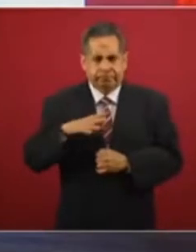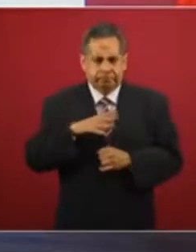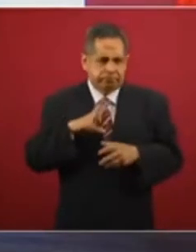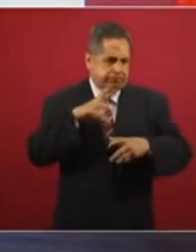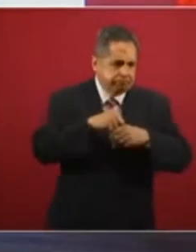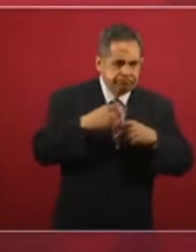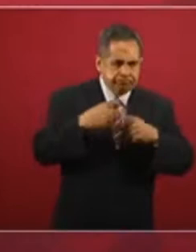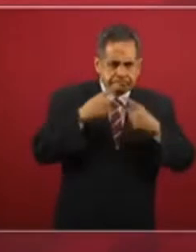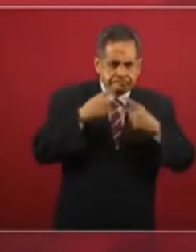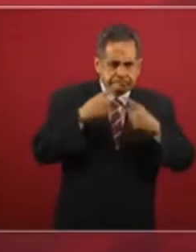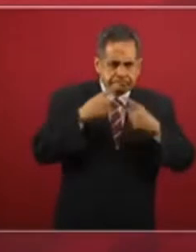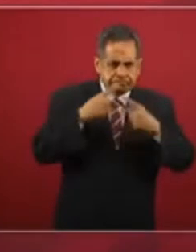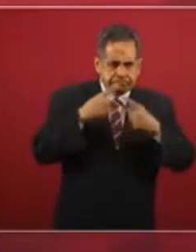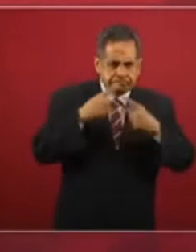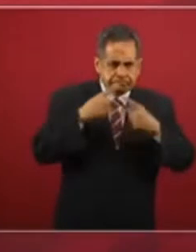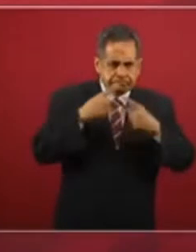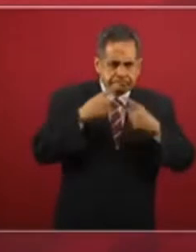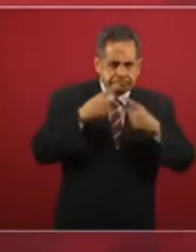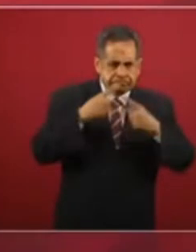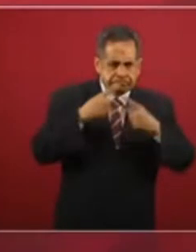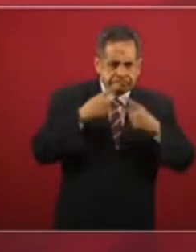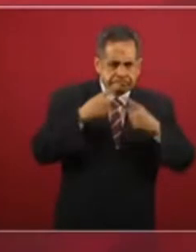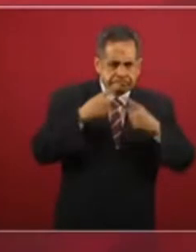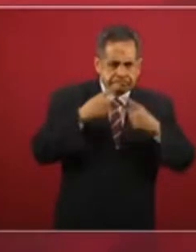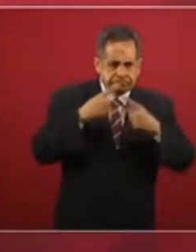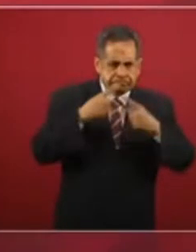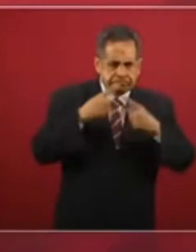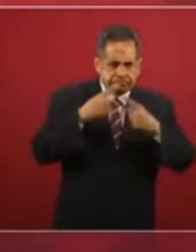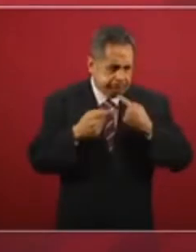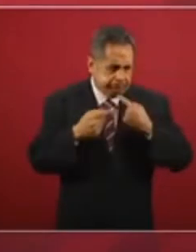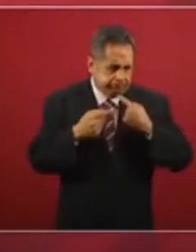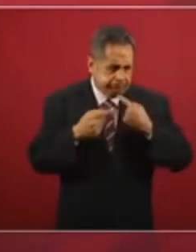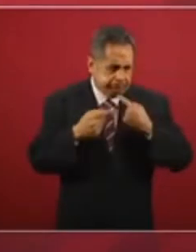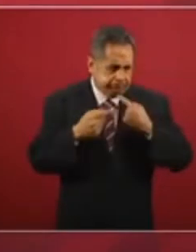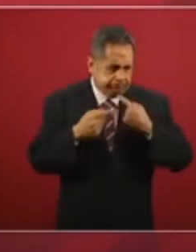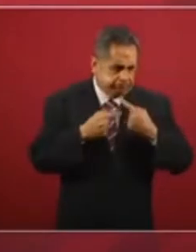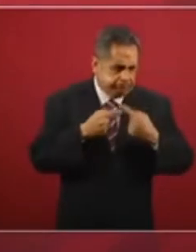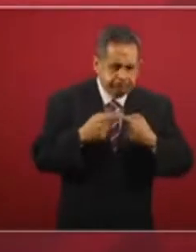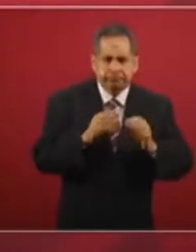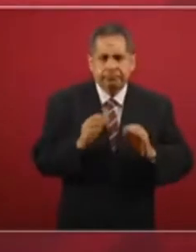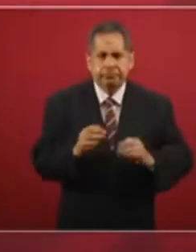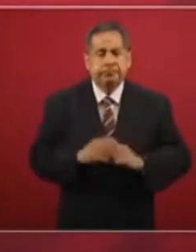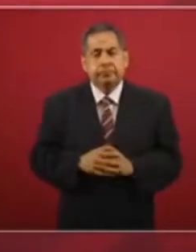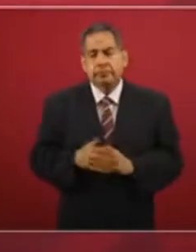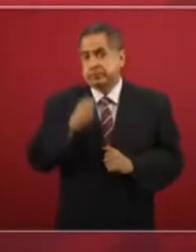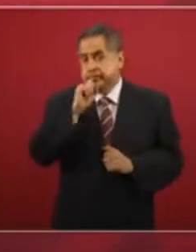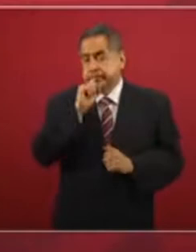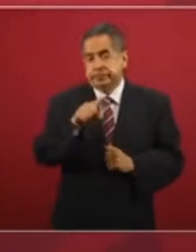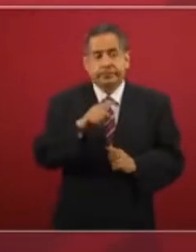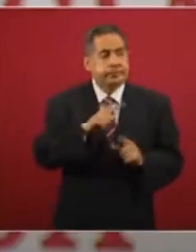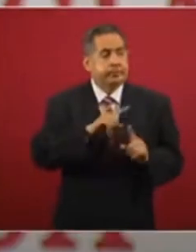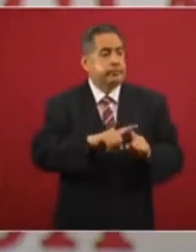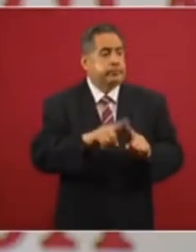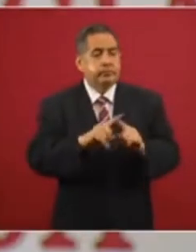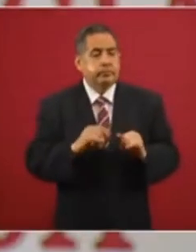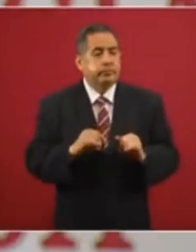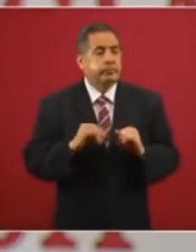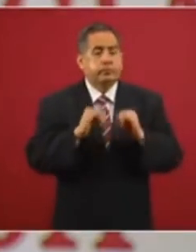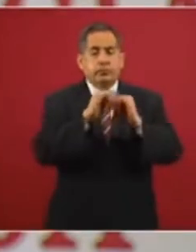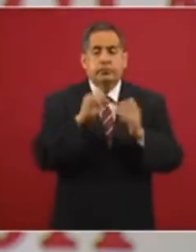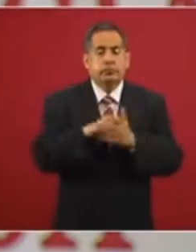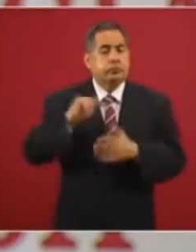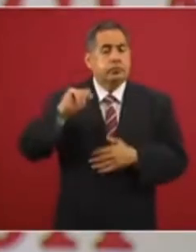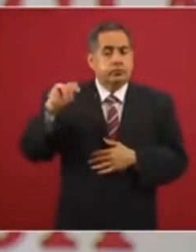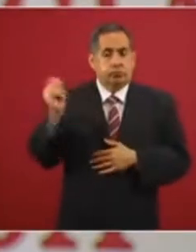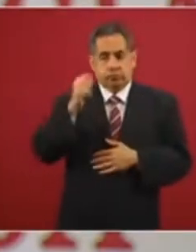en uno de estos proyectos. And they're also very involved in one of these projects. Y también instituciones como el TEC